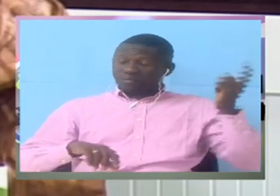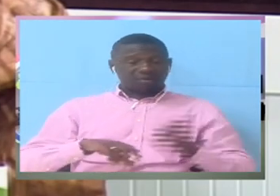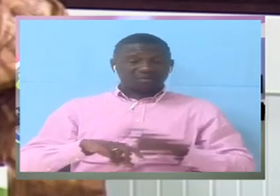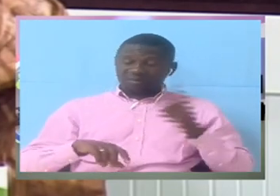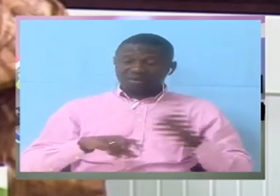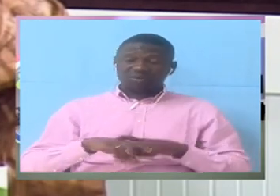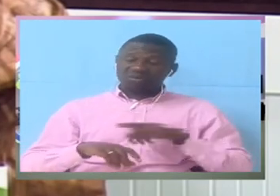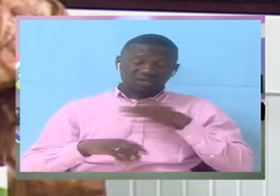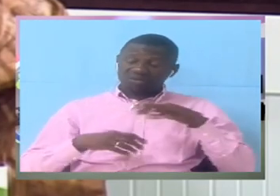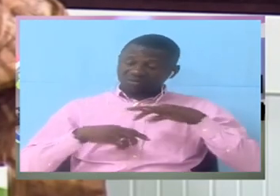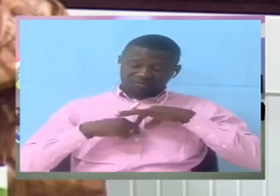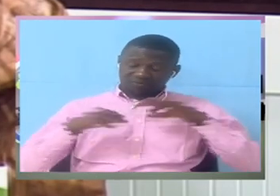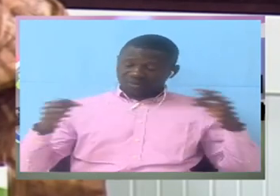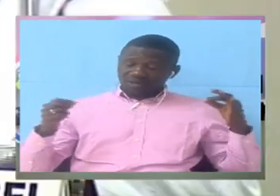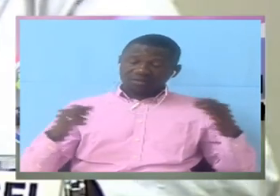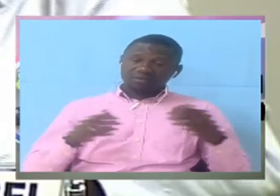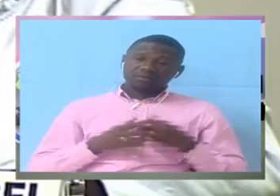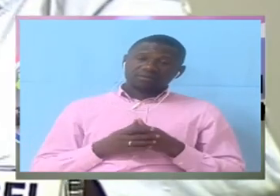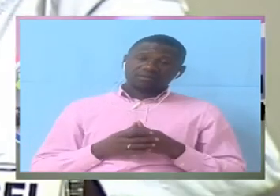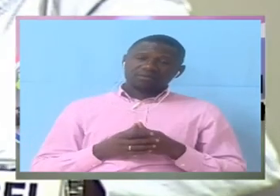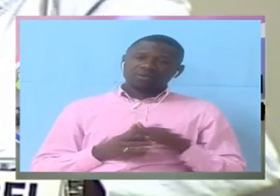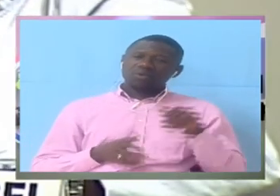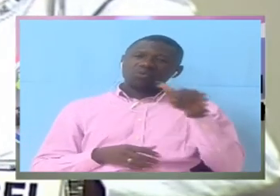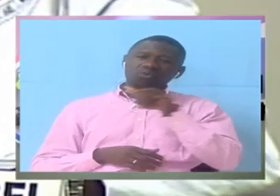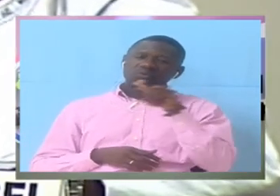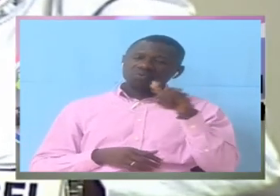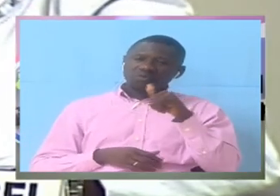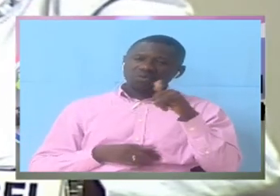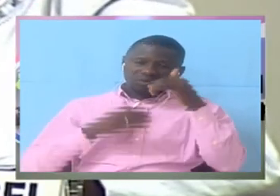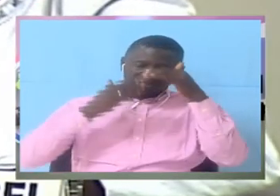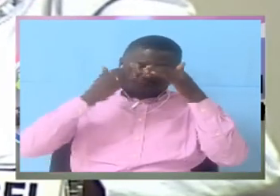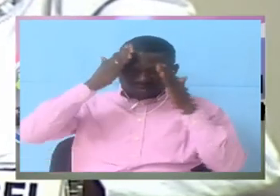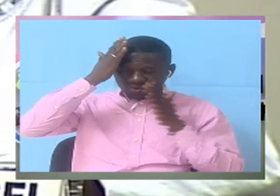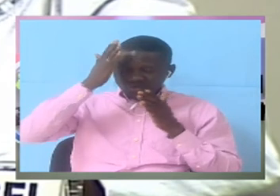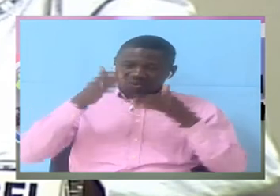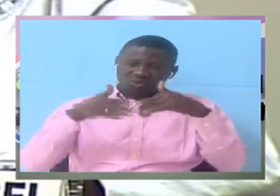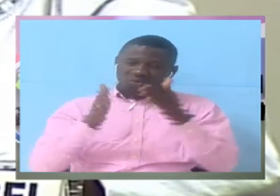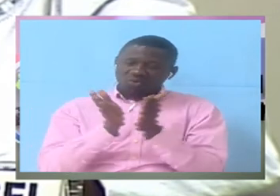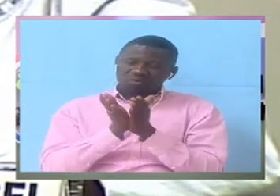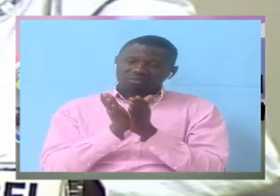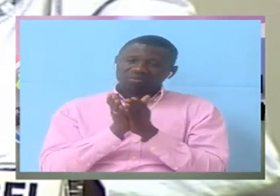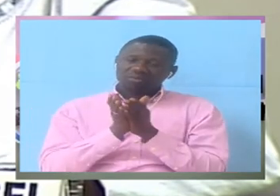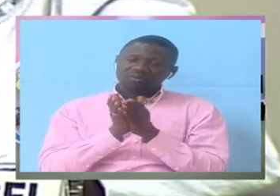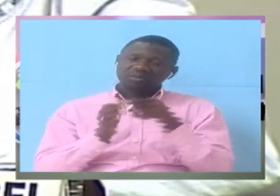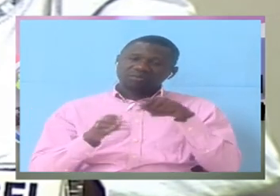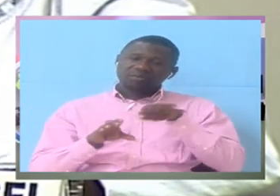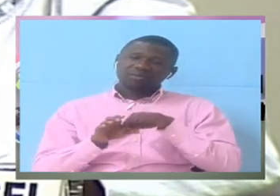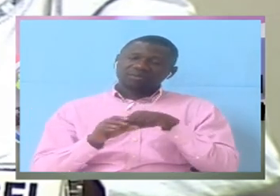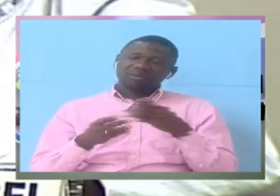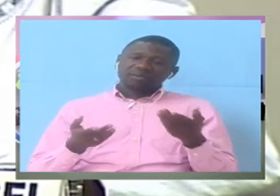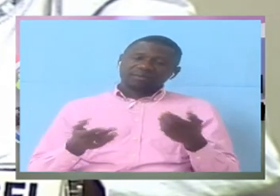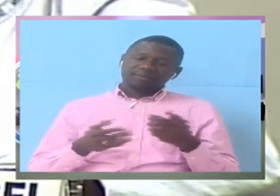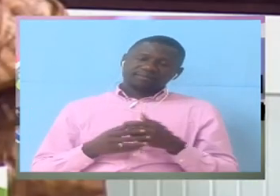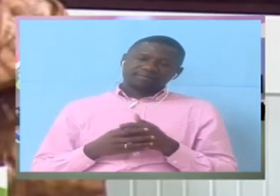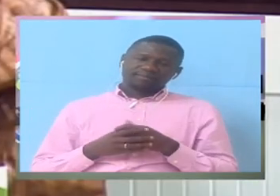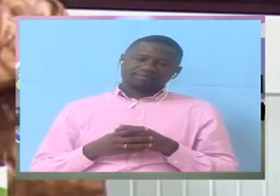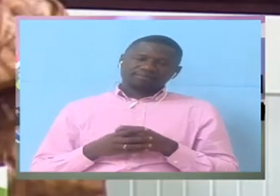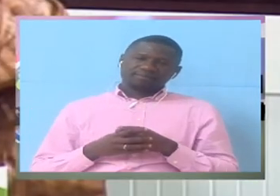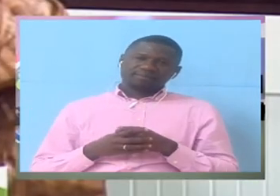Pamodu Kan. Which service did he belong to? The Buddha Kanto Bunda Juma. Pamodu.